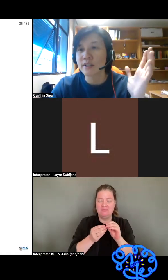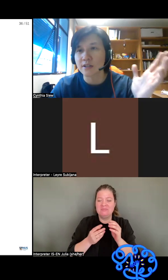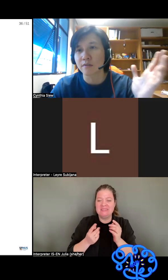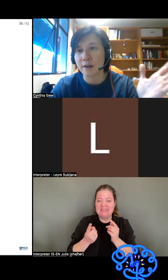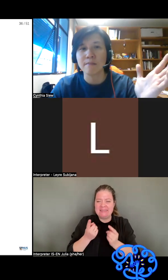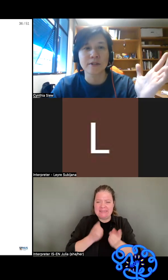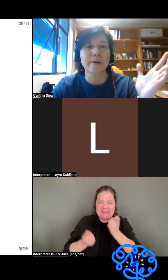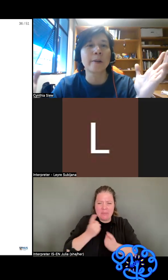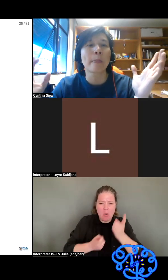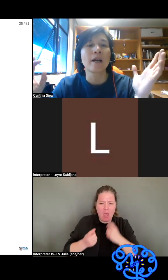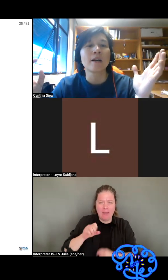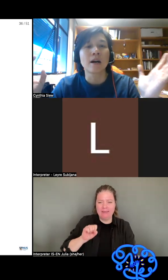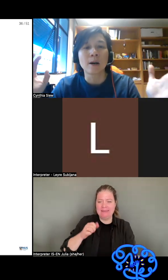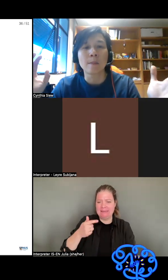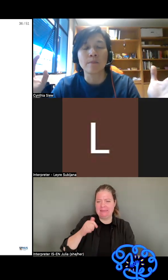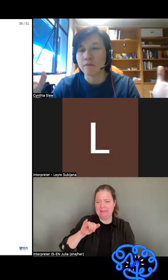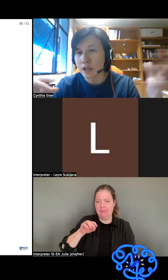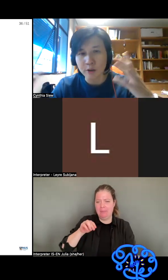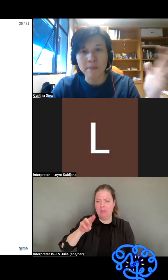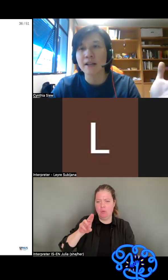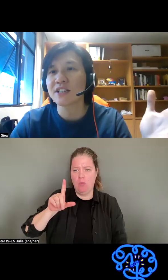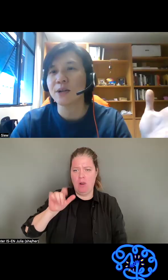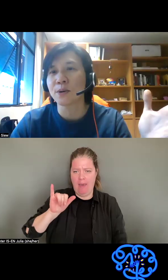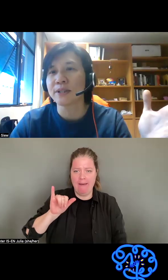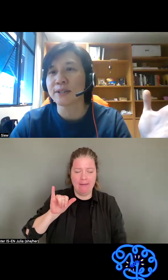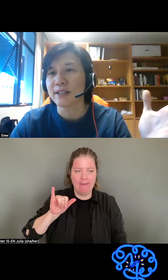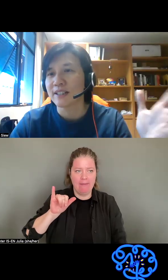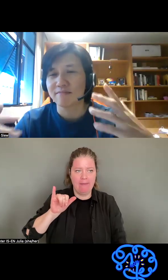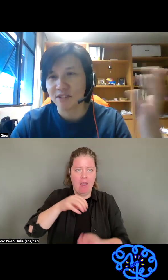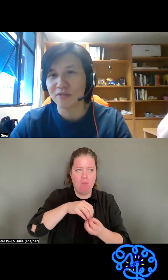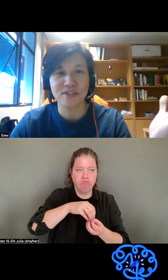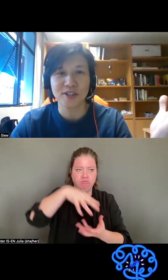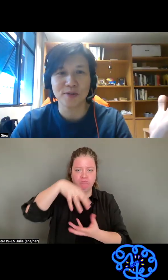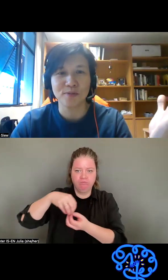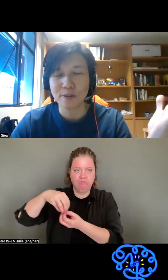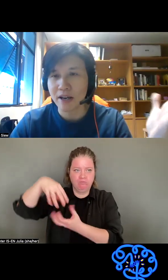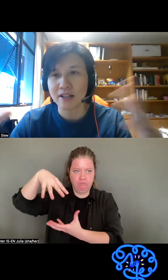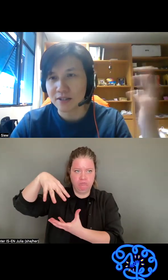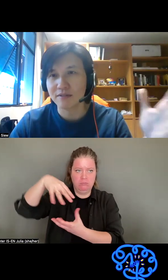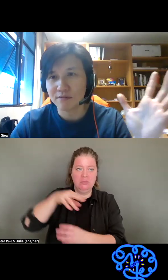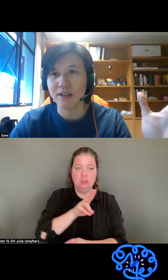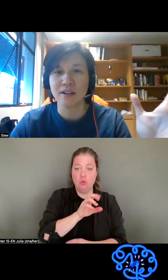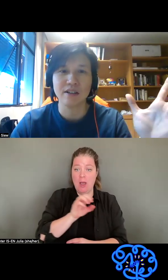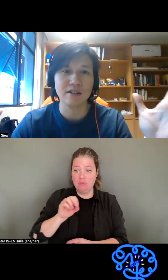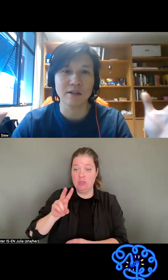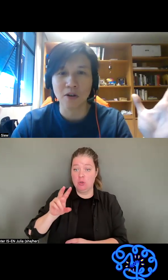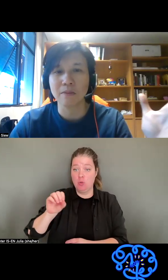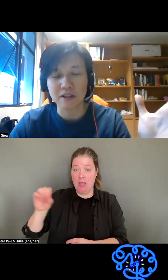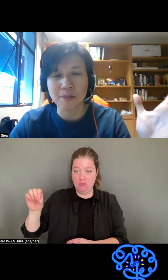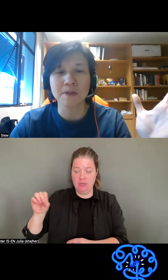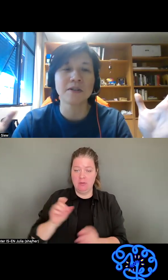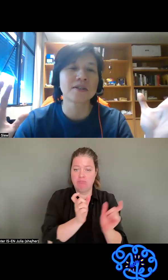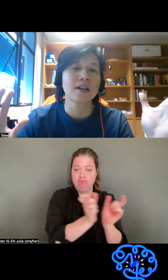or two sets of them. Sorry. We counterbalance the order of the word pairs among